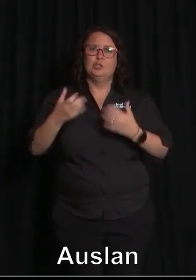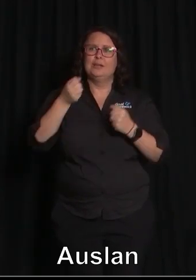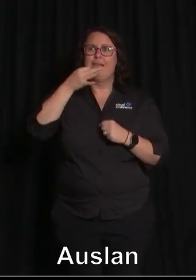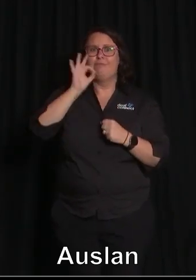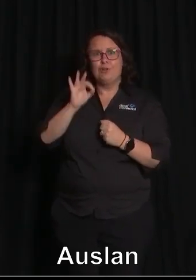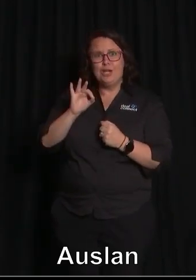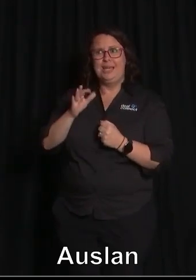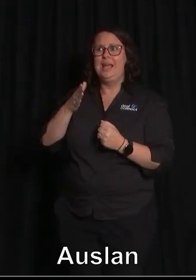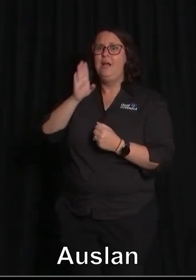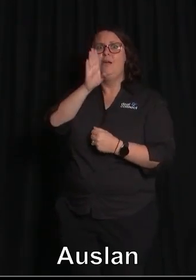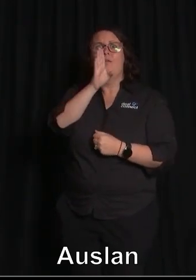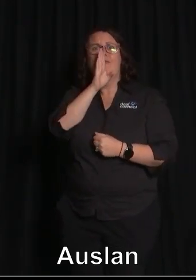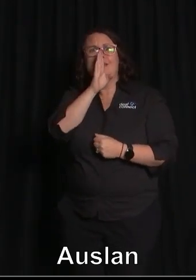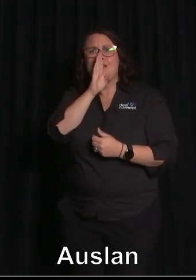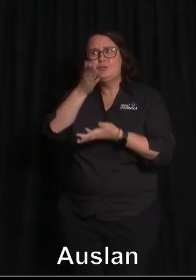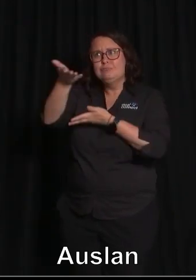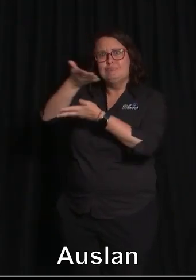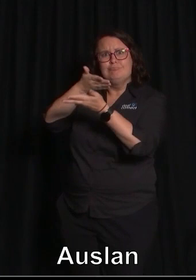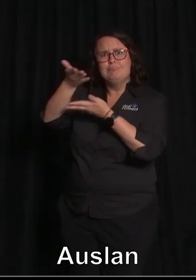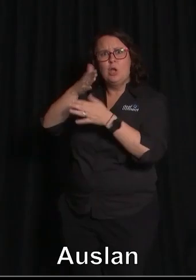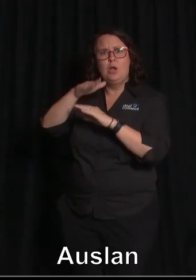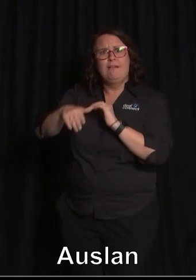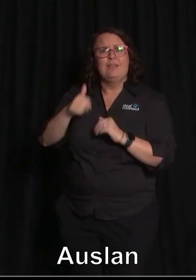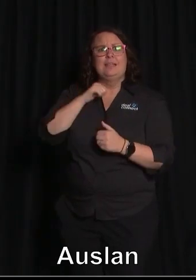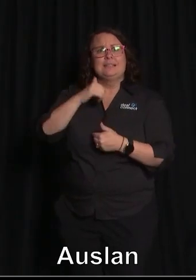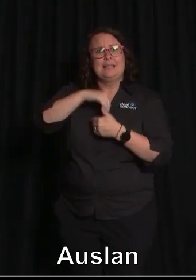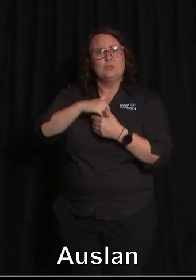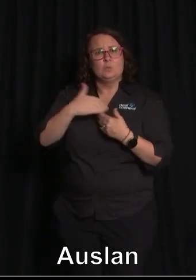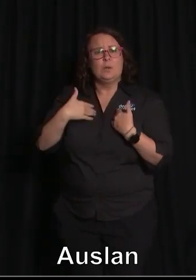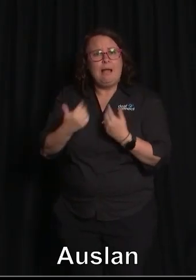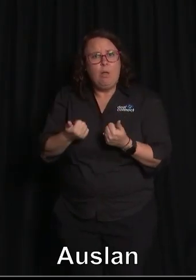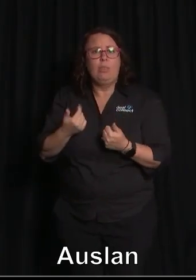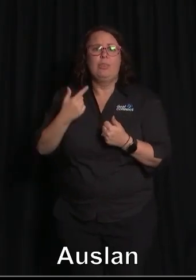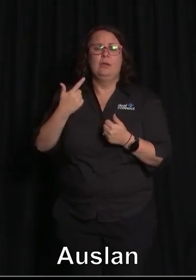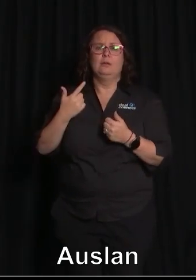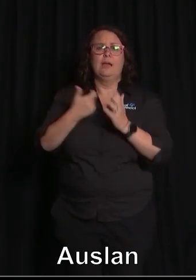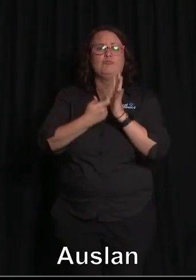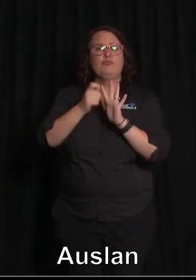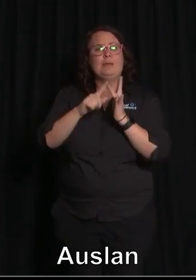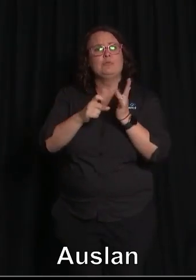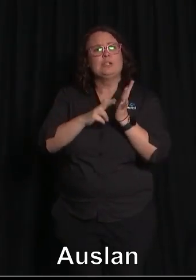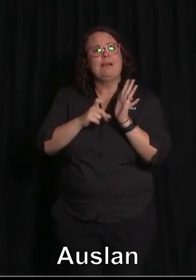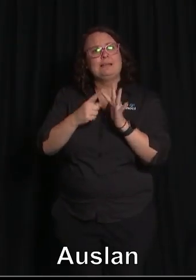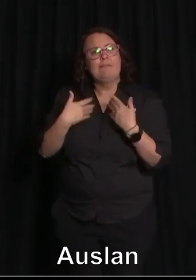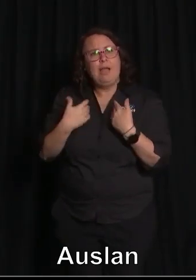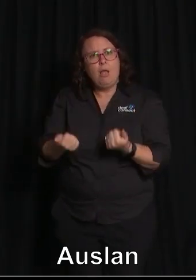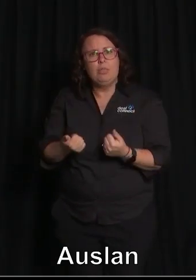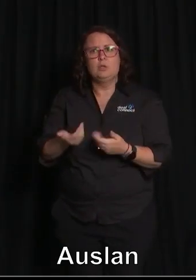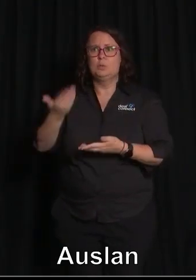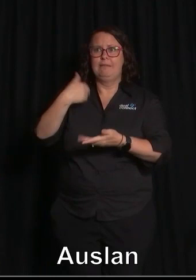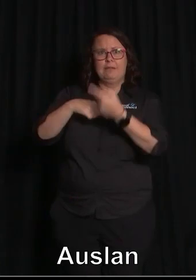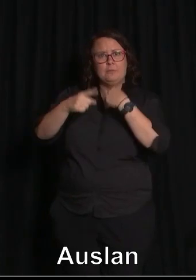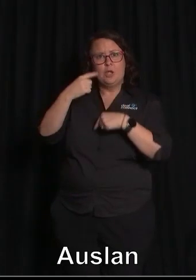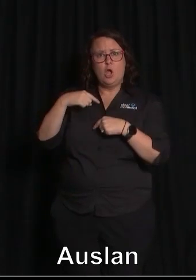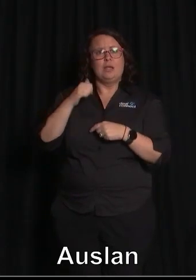and adolescent-responsive sexual and reproductive health services that give information around sexual